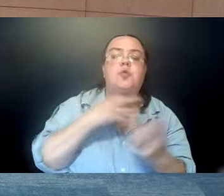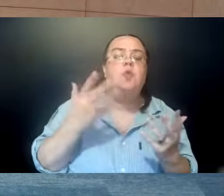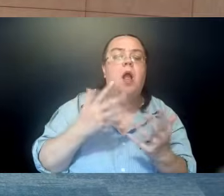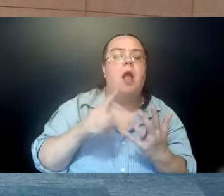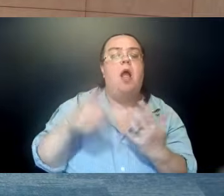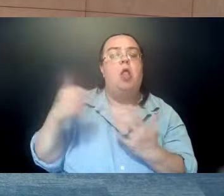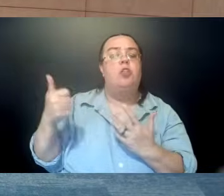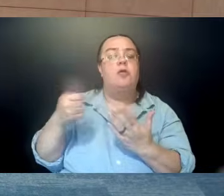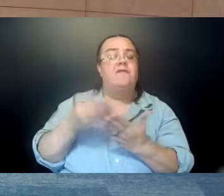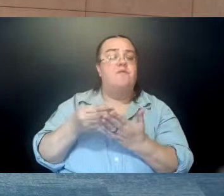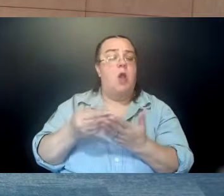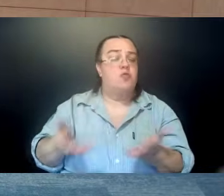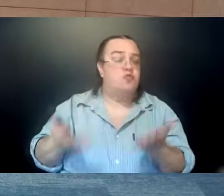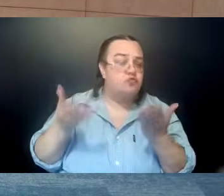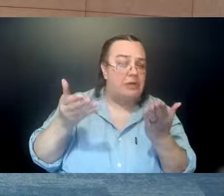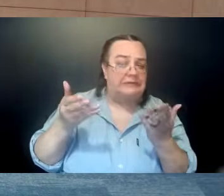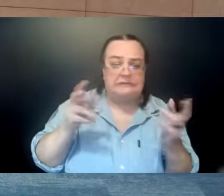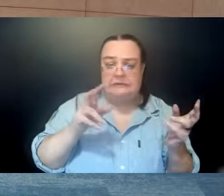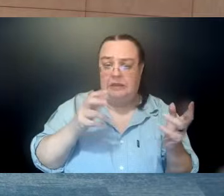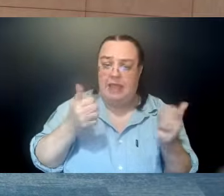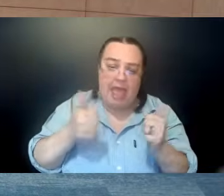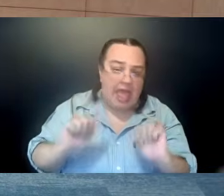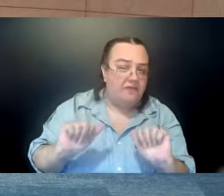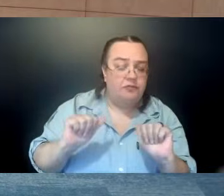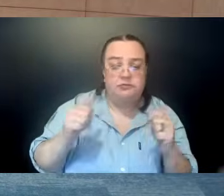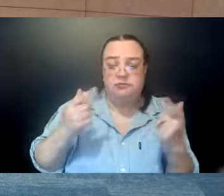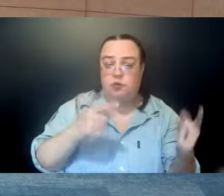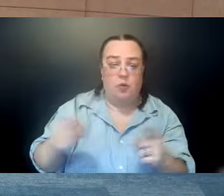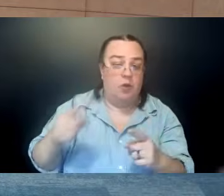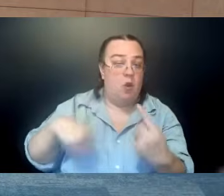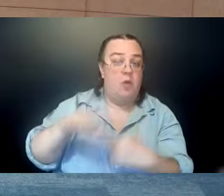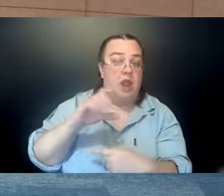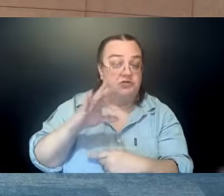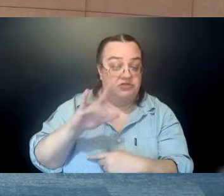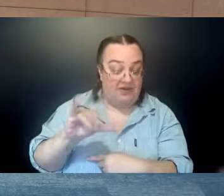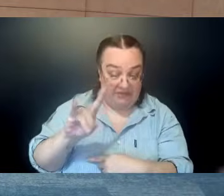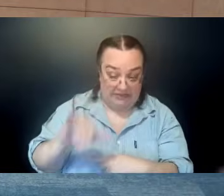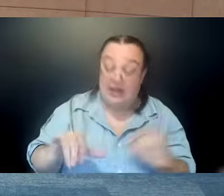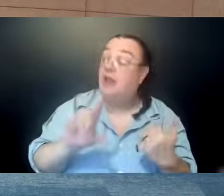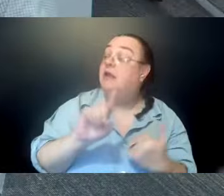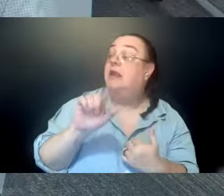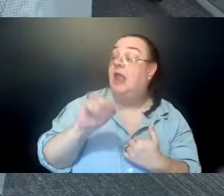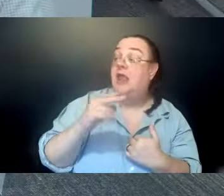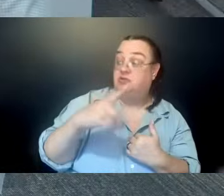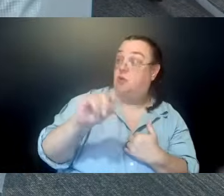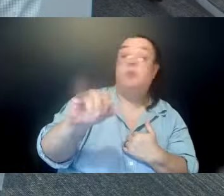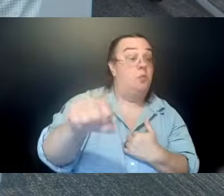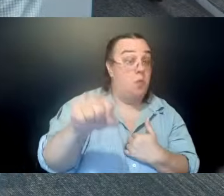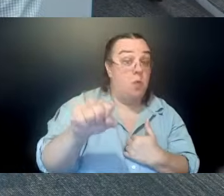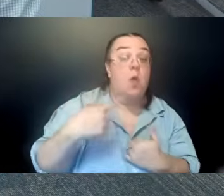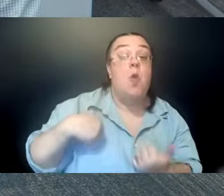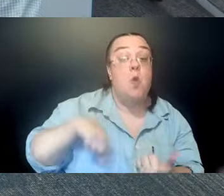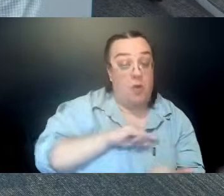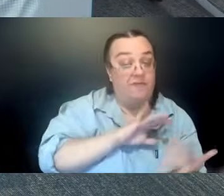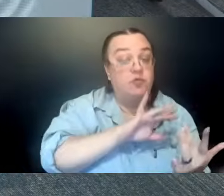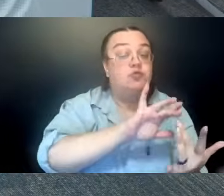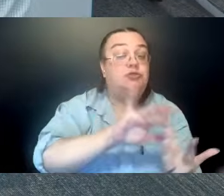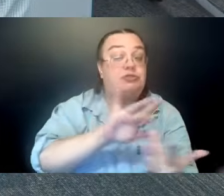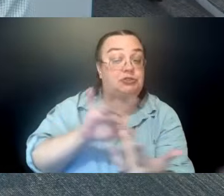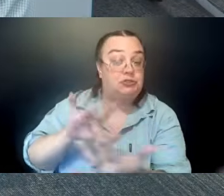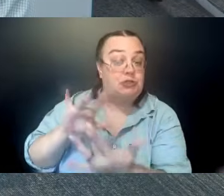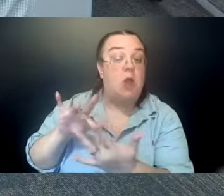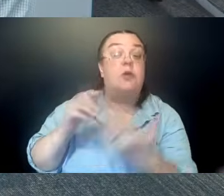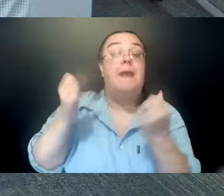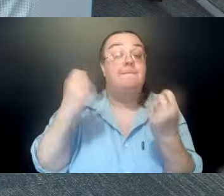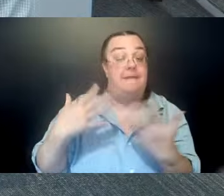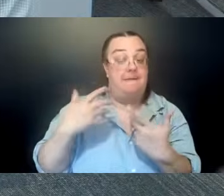fundraising efforts are going on around Cheverly Day for this year. Yeah. So we've reached out to a number of the